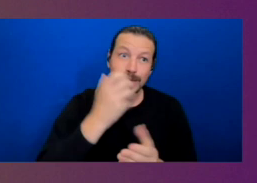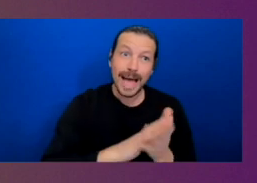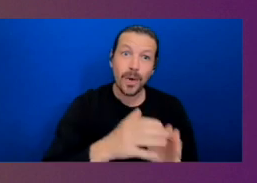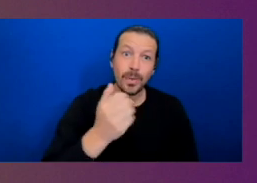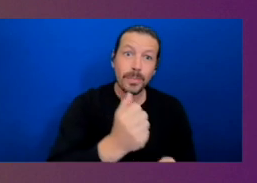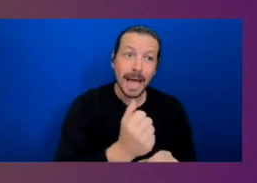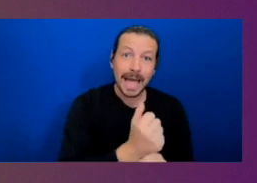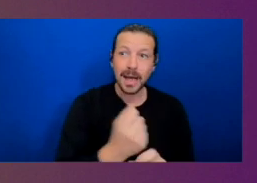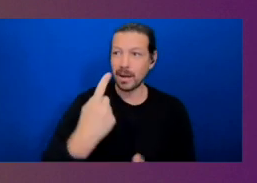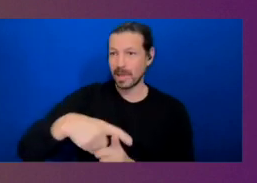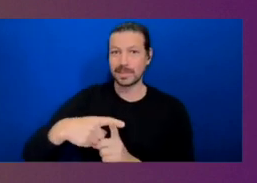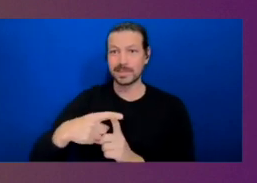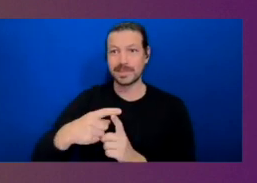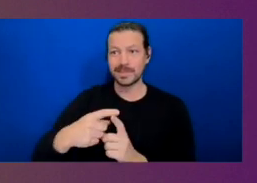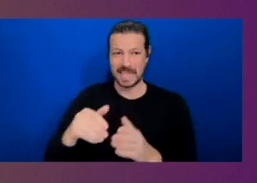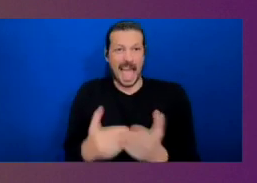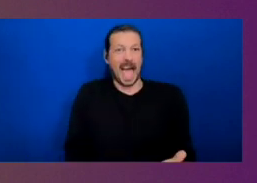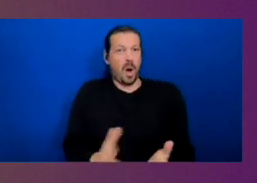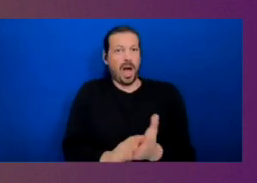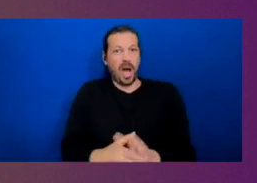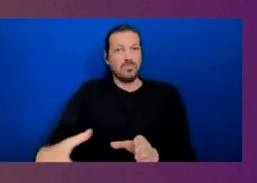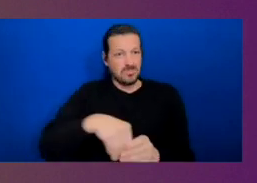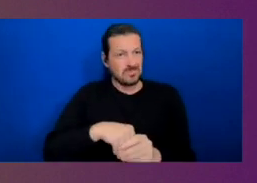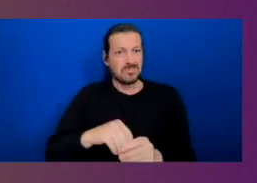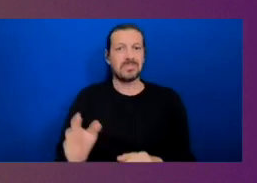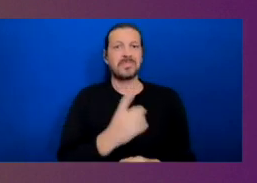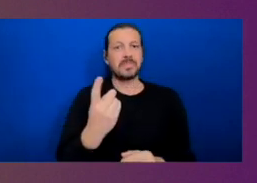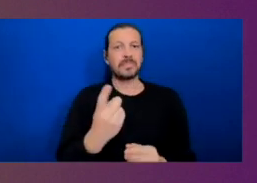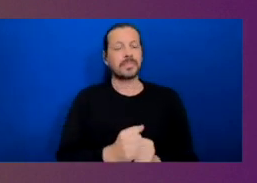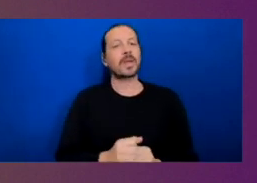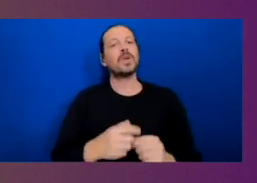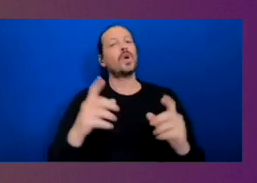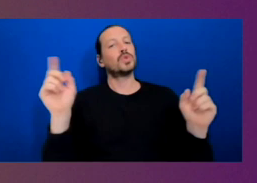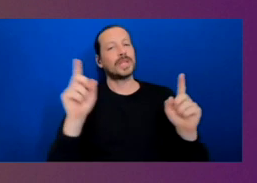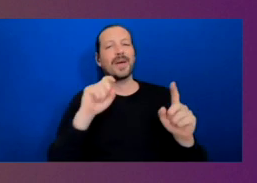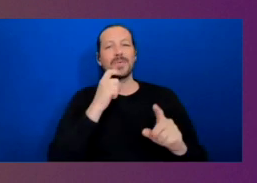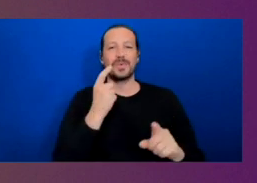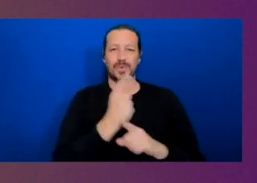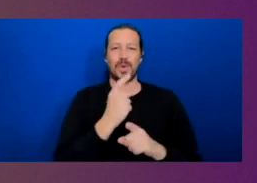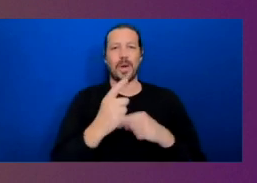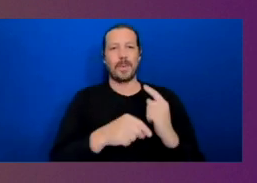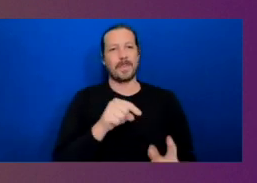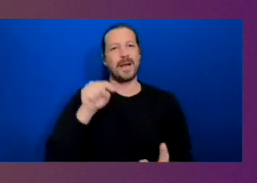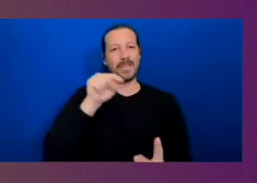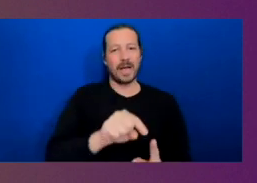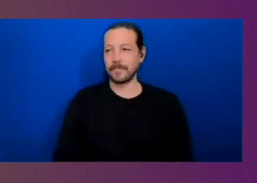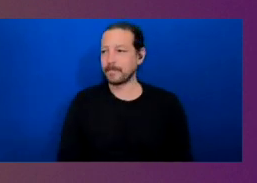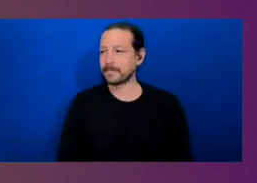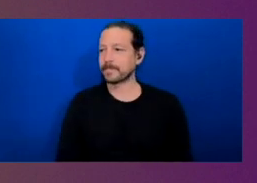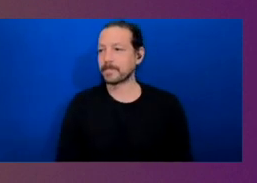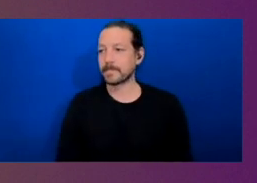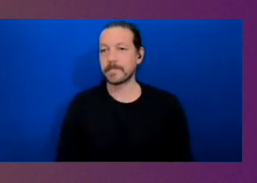now? And so today's conversation is part of that. So for anyone who wants to join